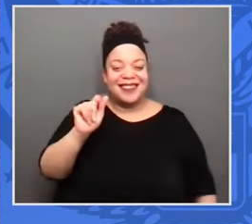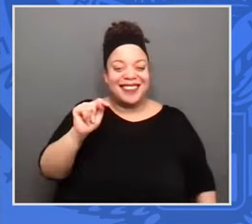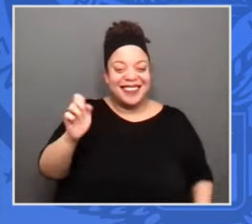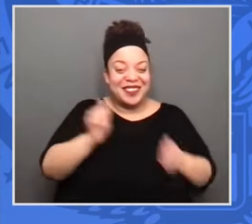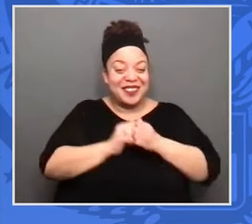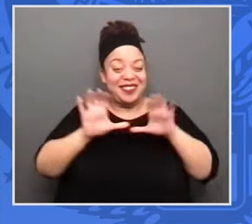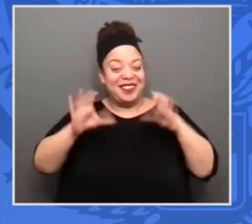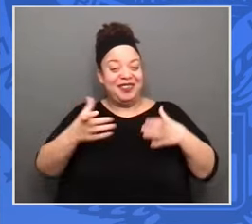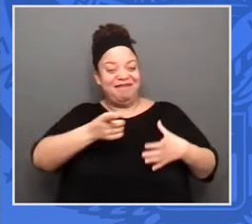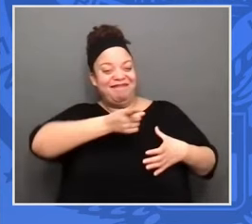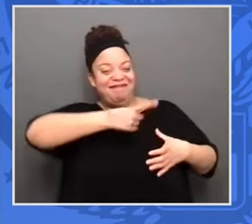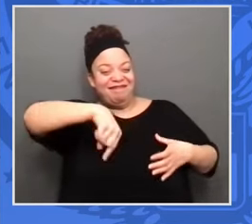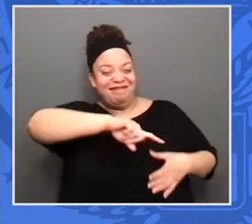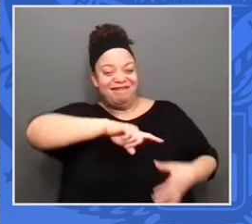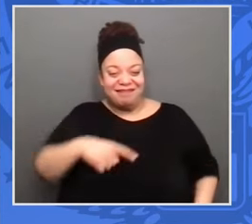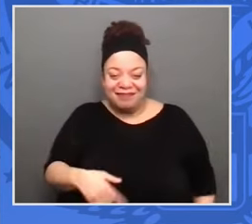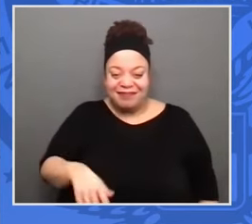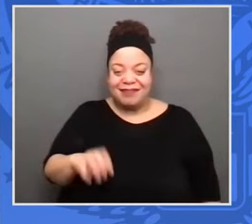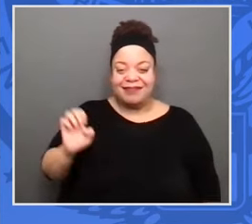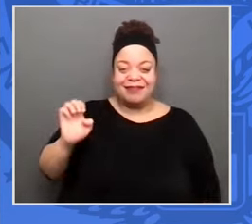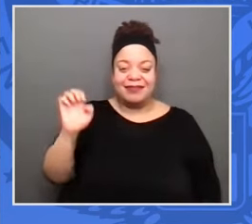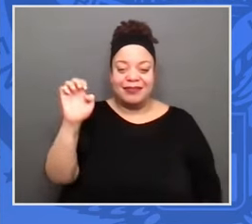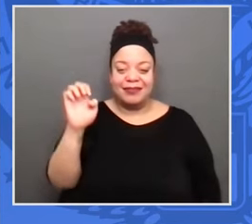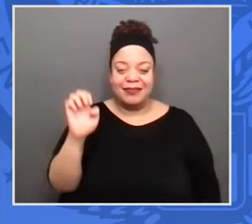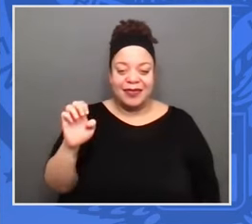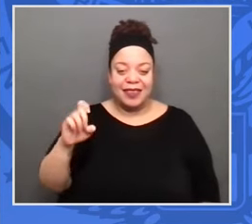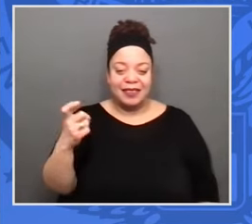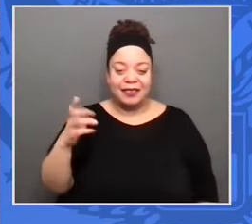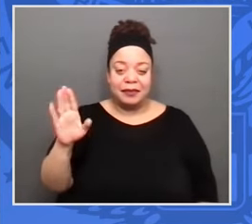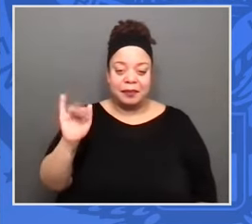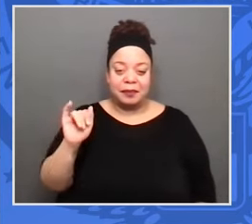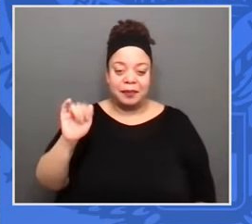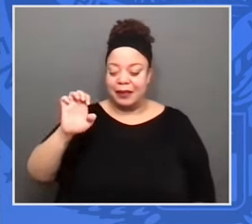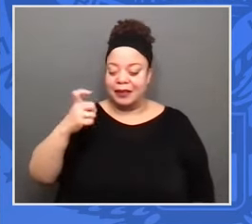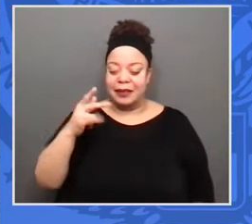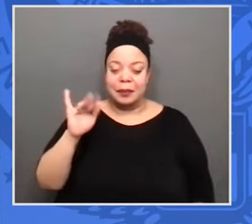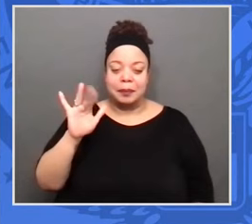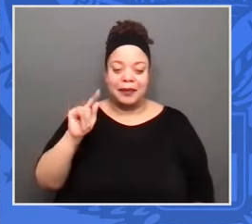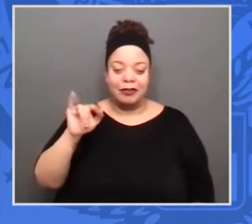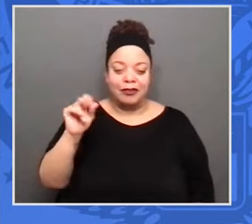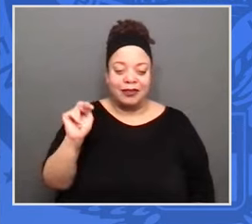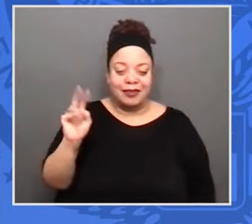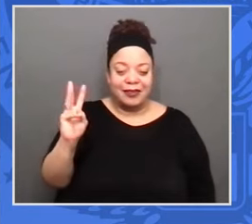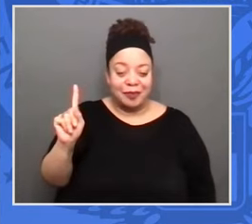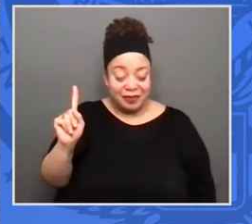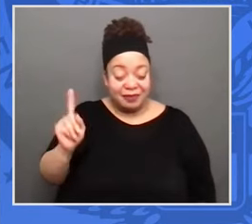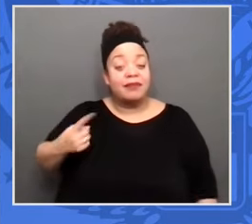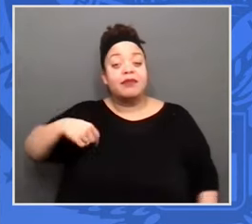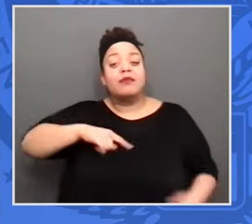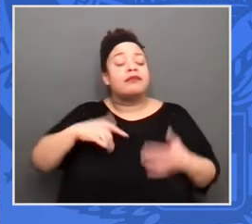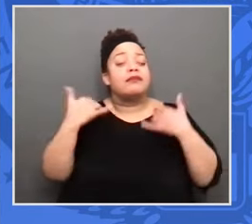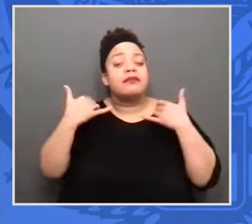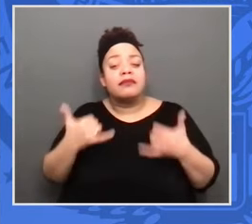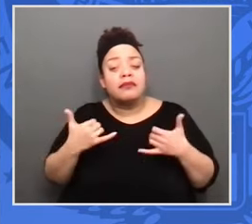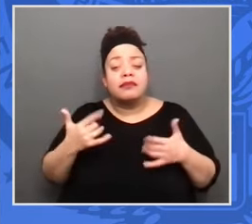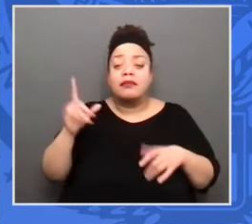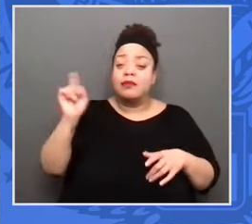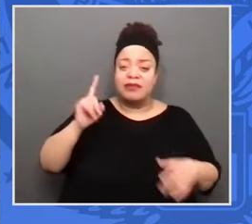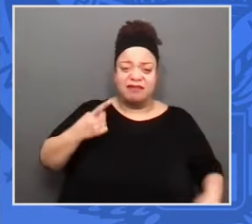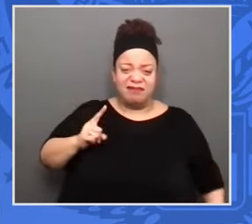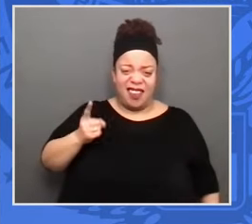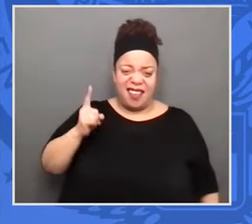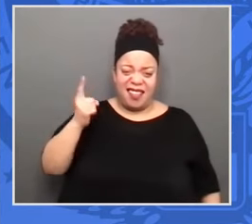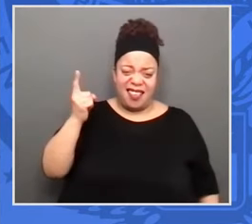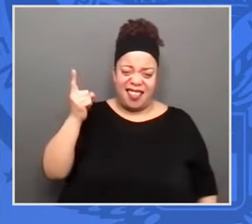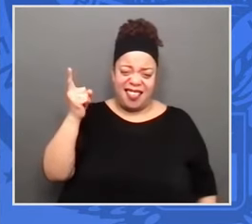International Space Station. We're 200 miles above Earth and traveling at 17,500 miles per hour around its orbit. We're